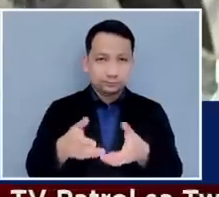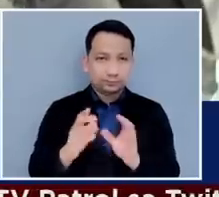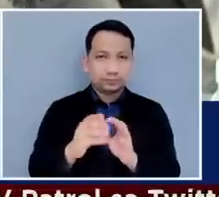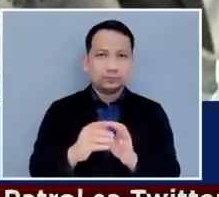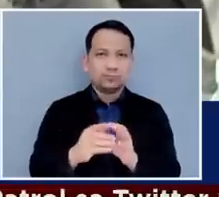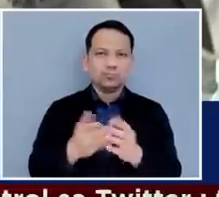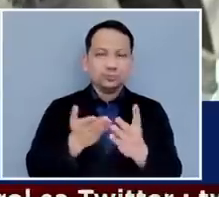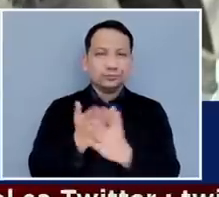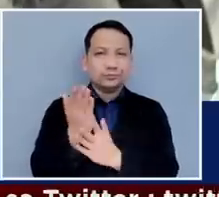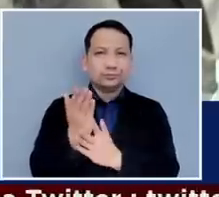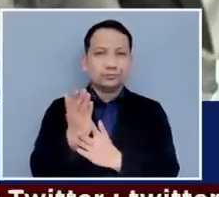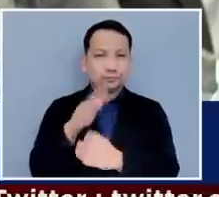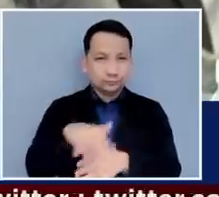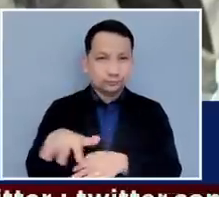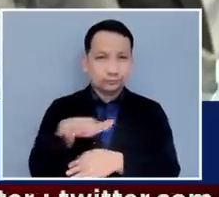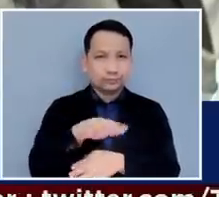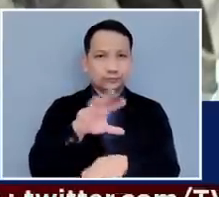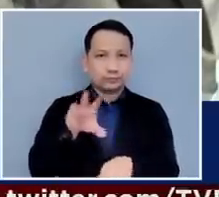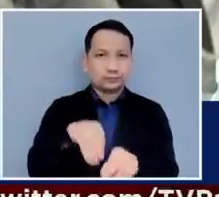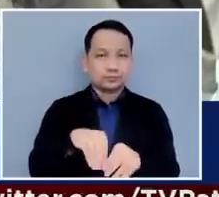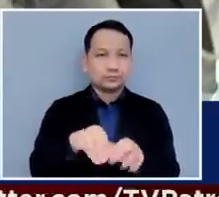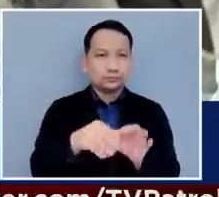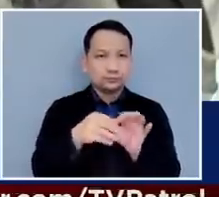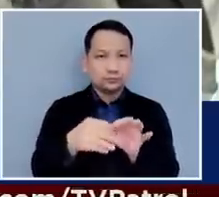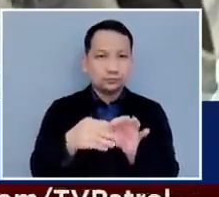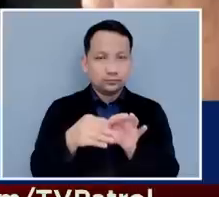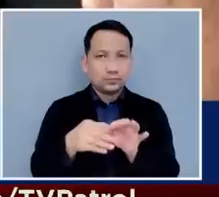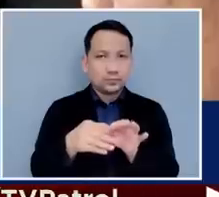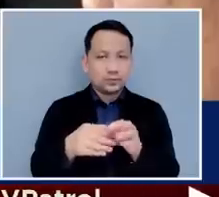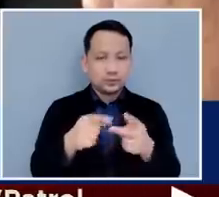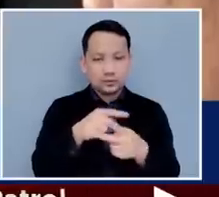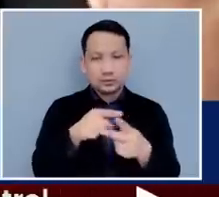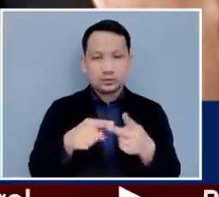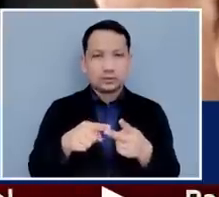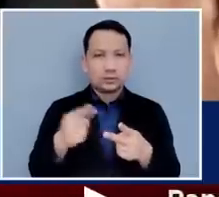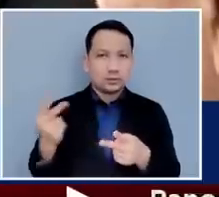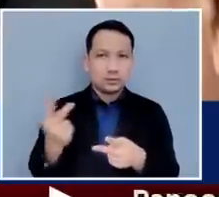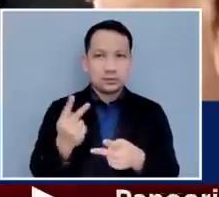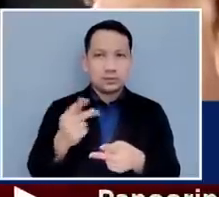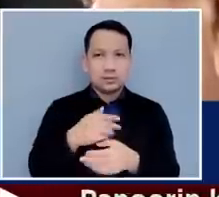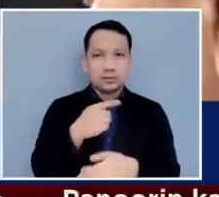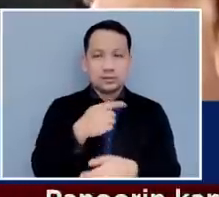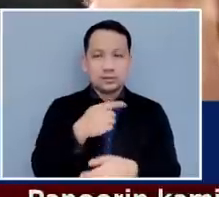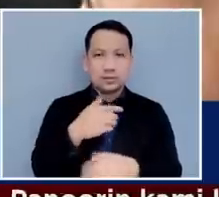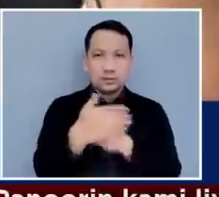the overall relations between our two countries.